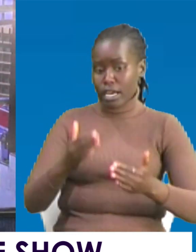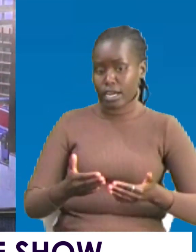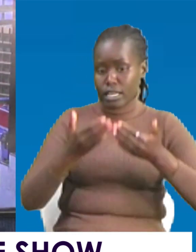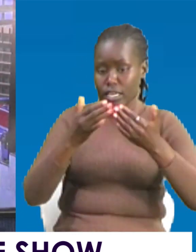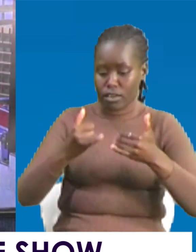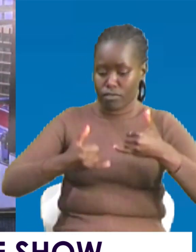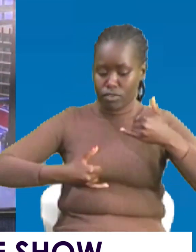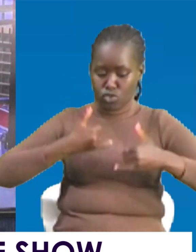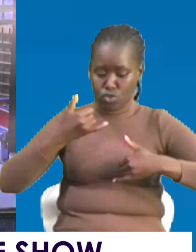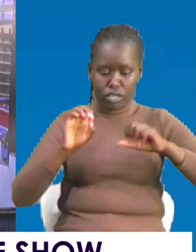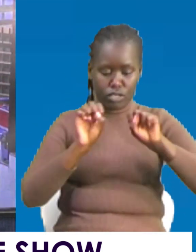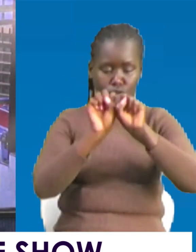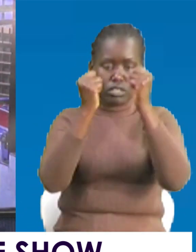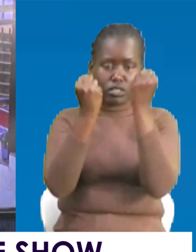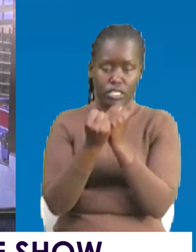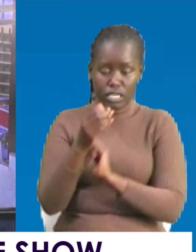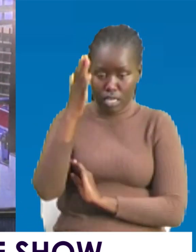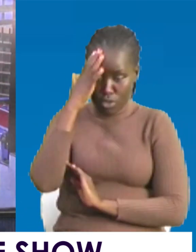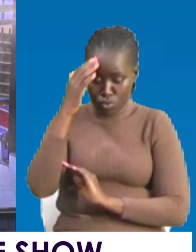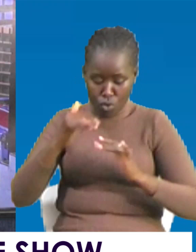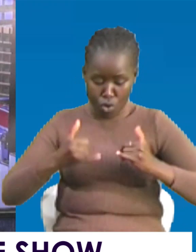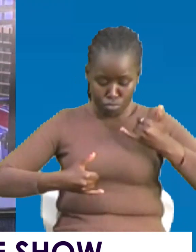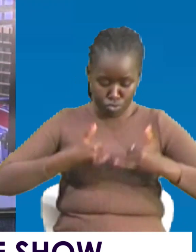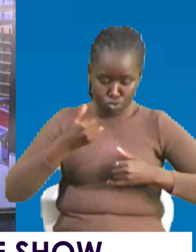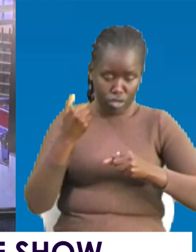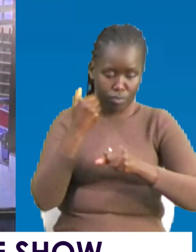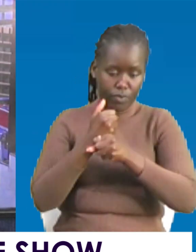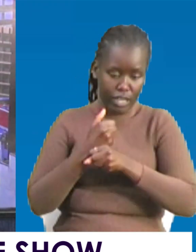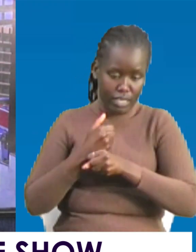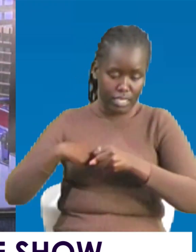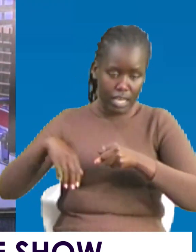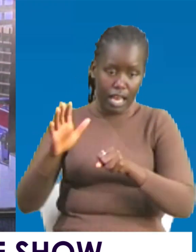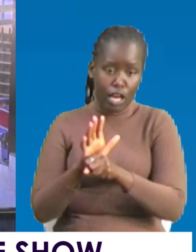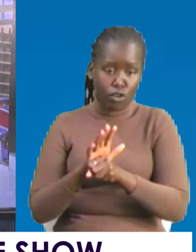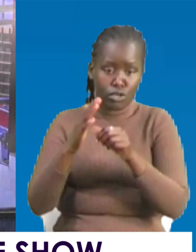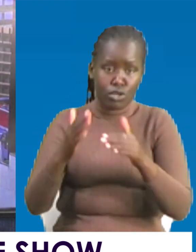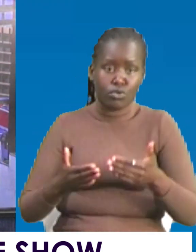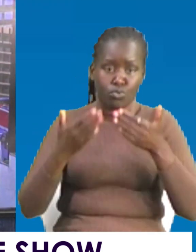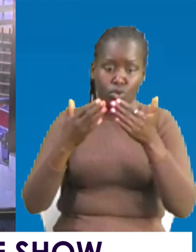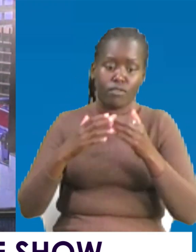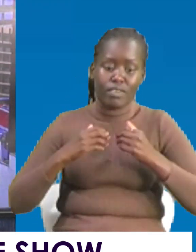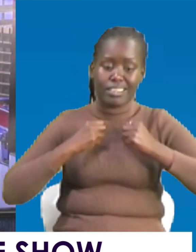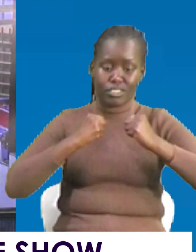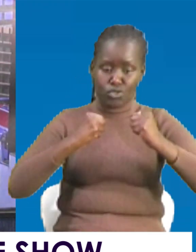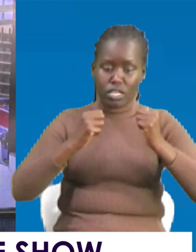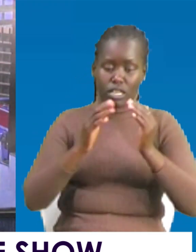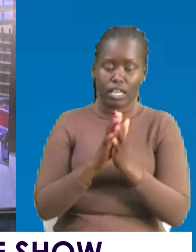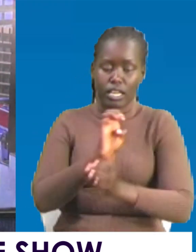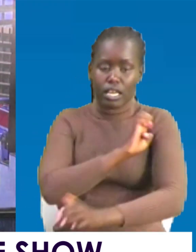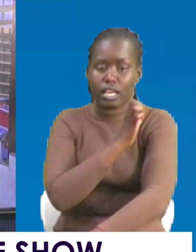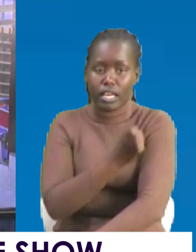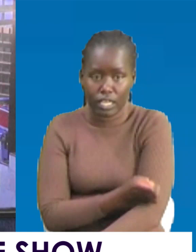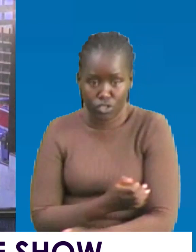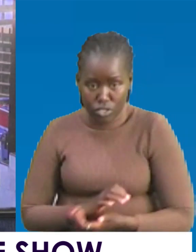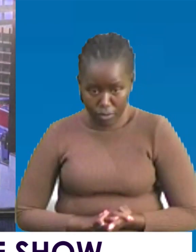to the society. And we know that joy does a lot to bring the strength and the energies. But don't be cornered